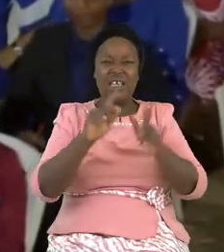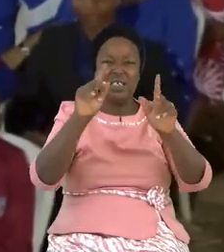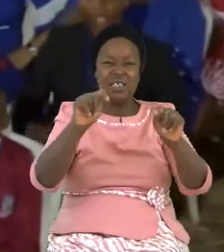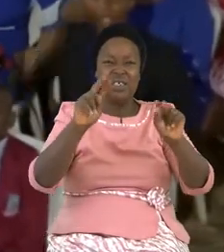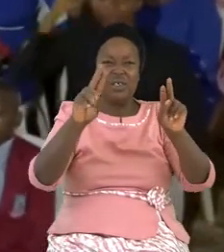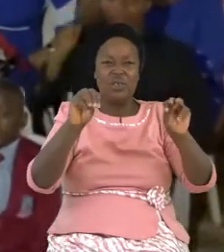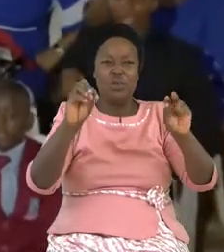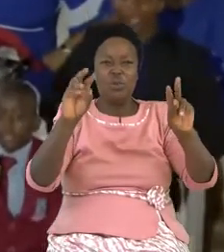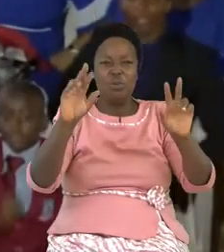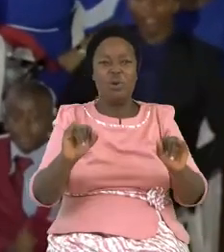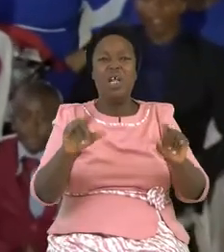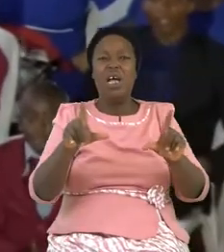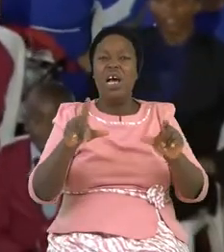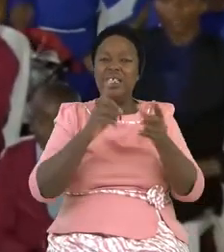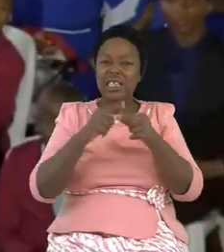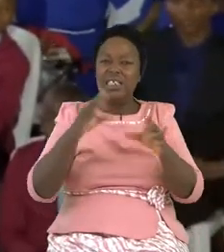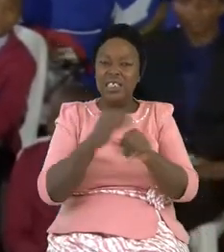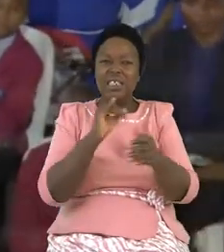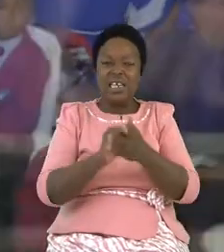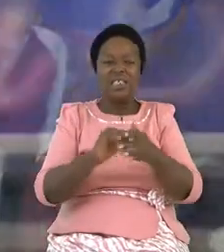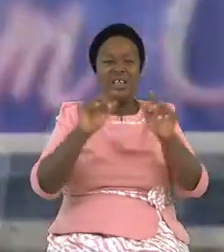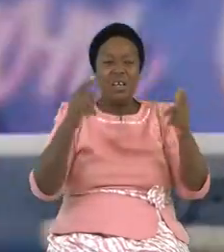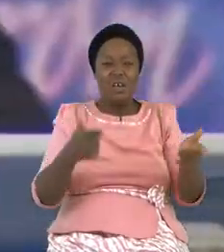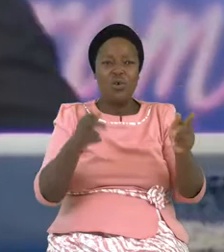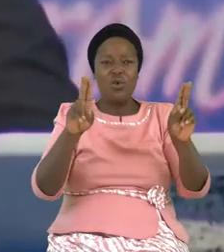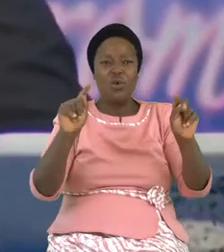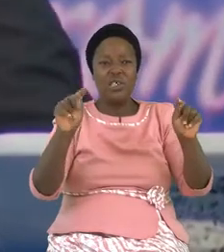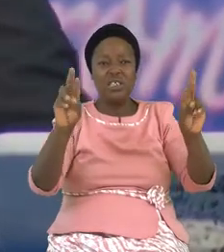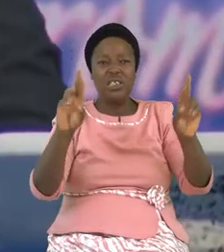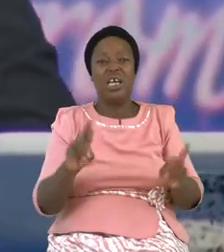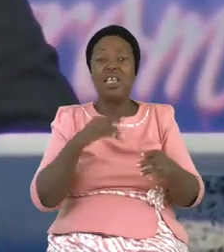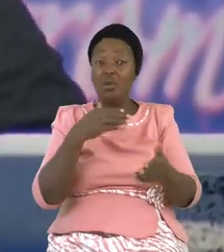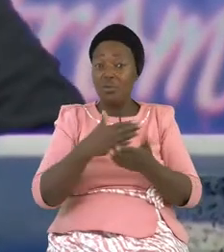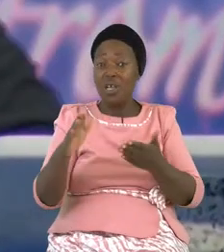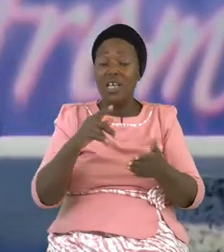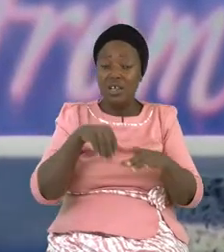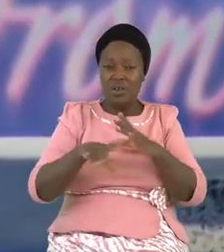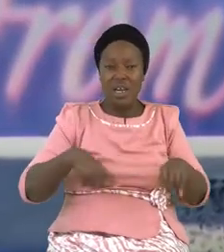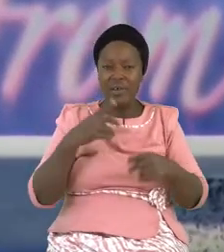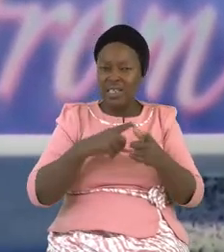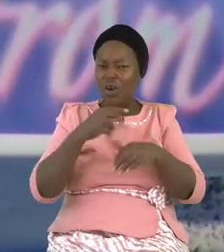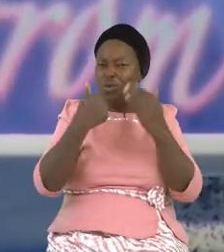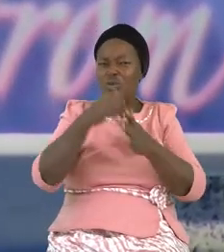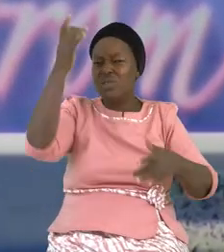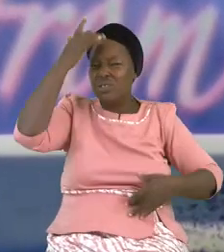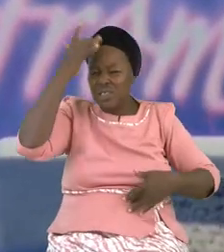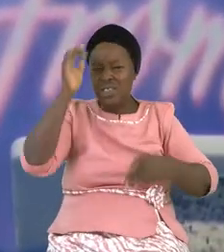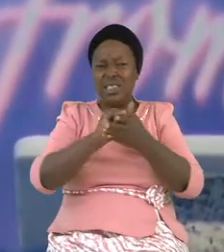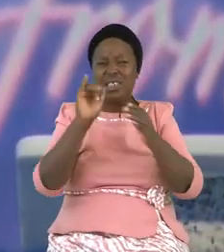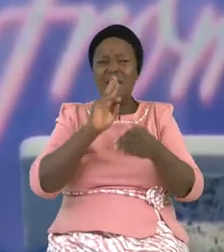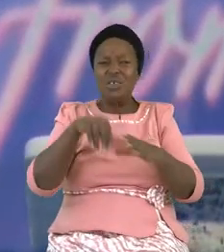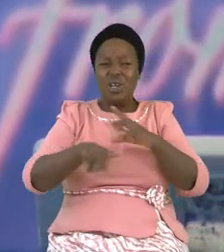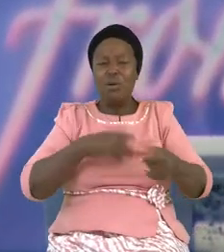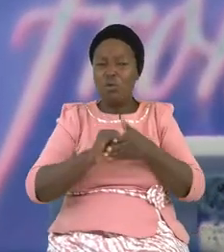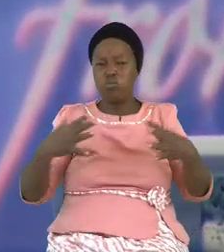away. And all the things that cause disease and pain in your life, your bedridden, the power of the Lord